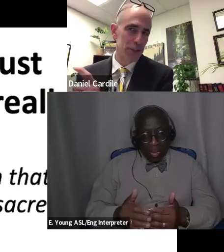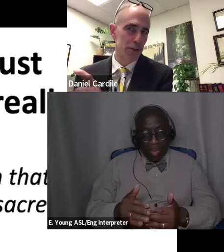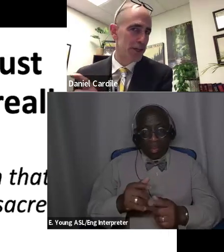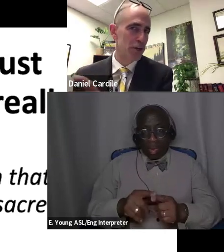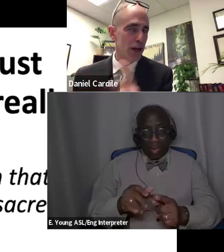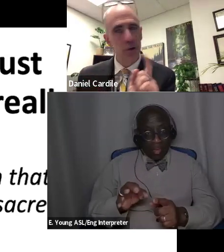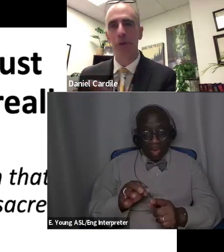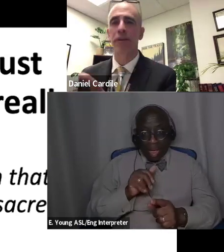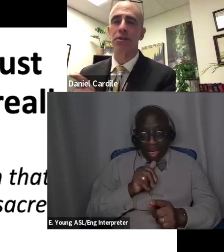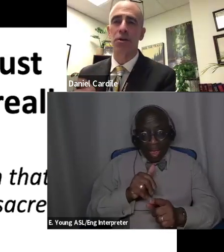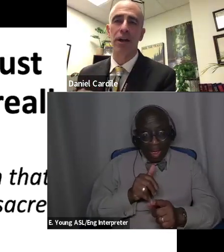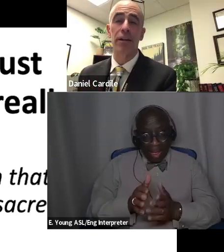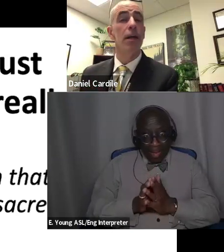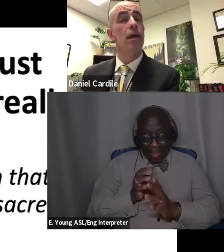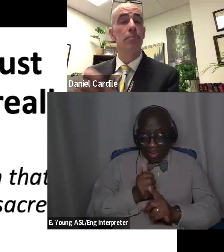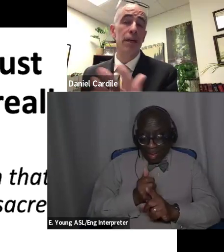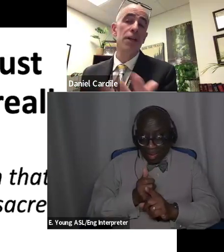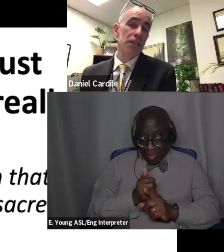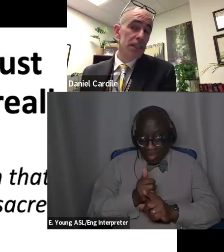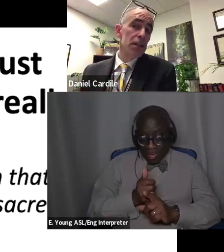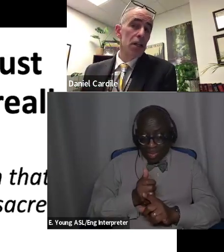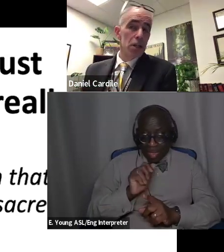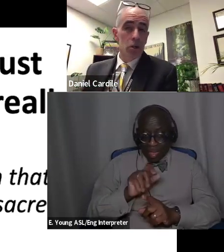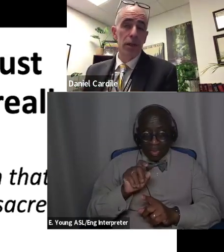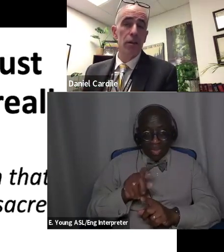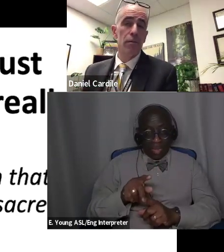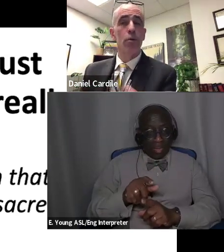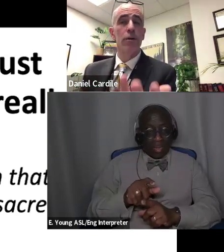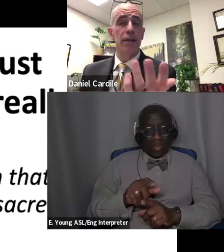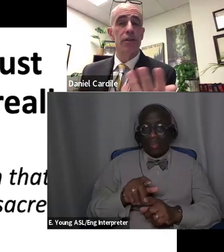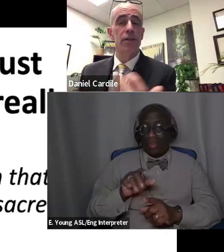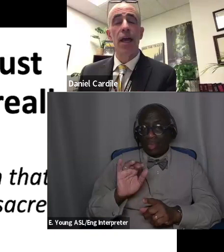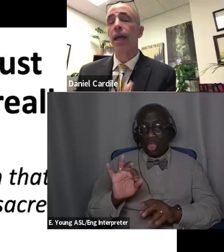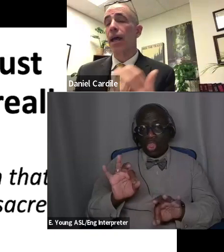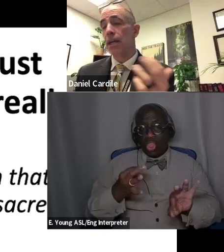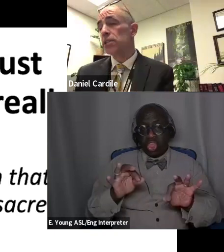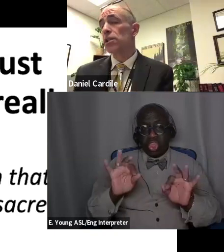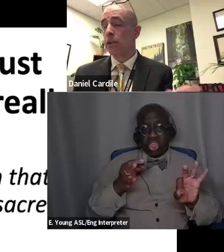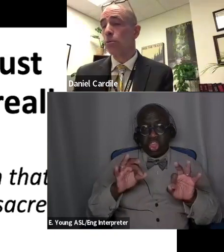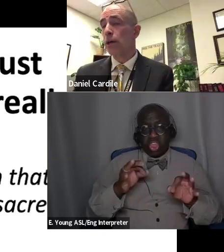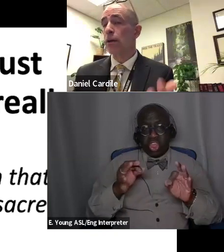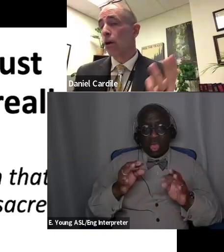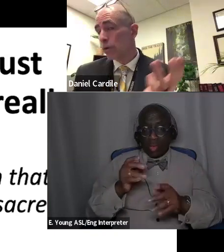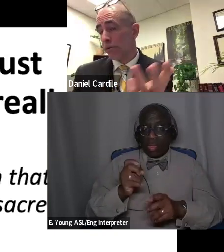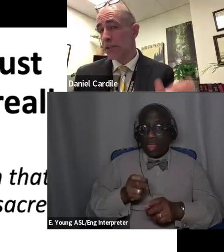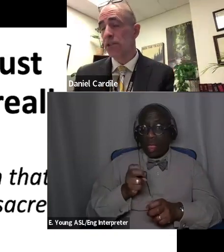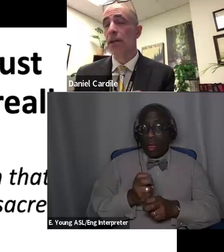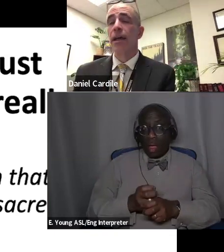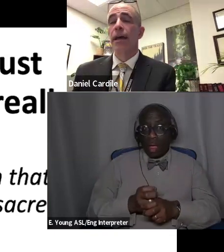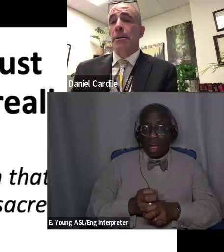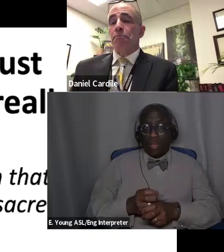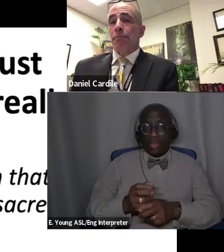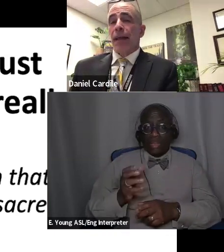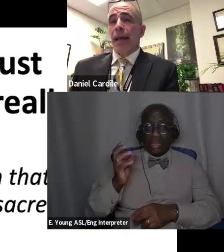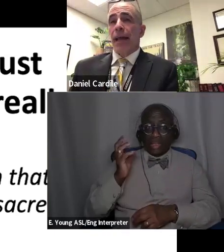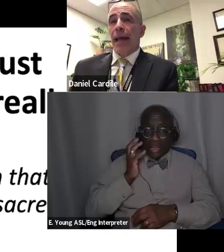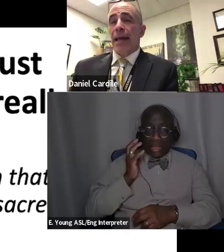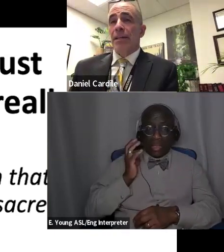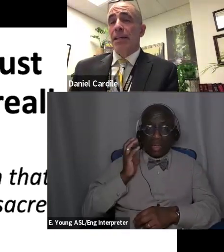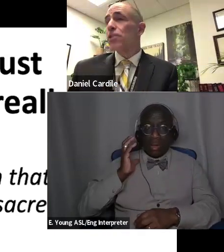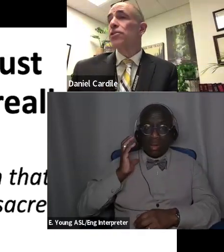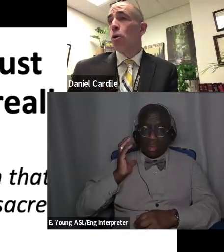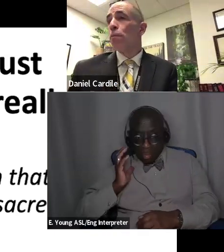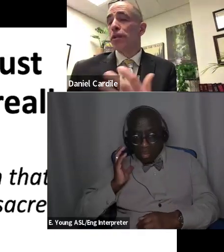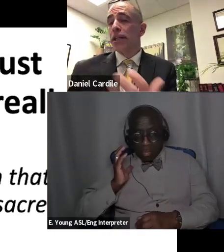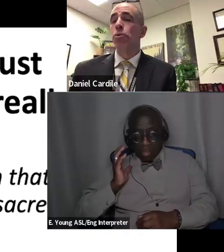paying attention and you're not doing things correctly, because it is a little bit laborious and it is a little bit onerous.